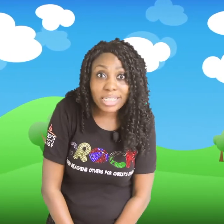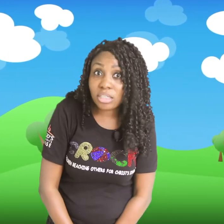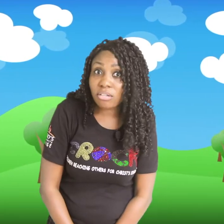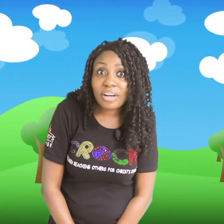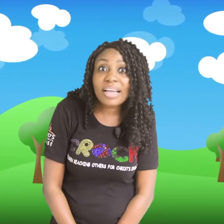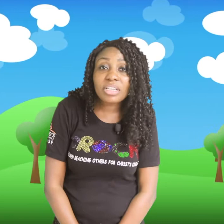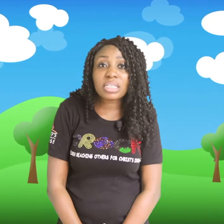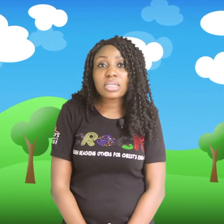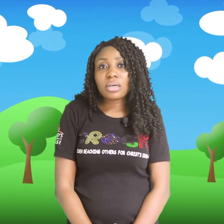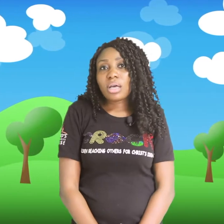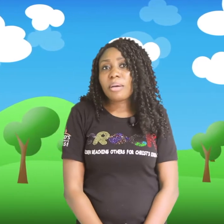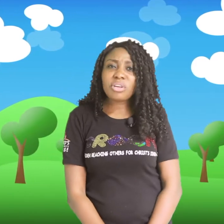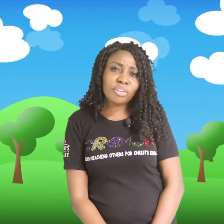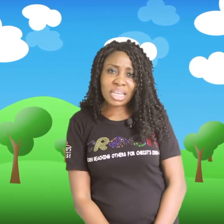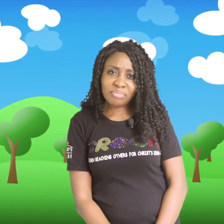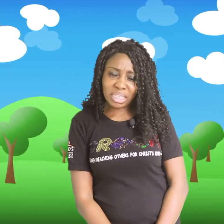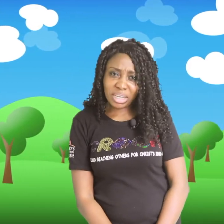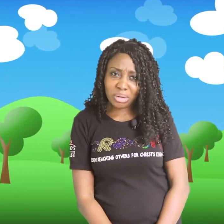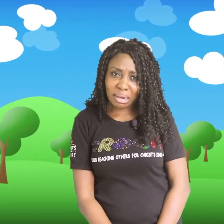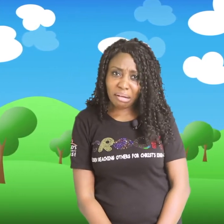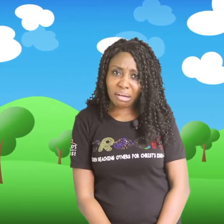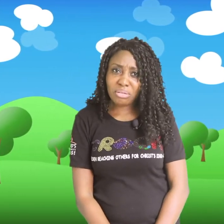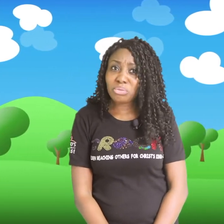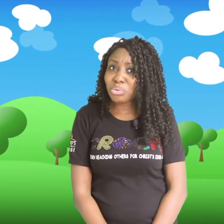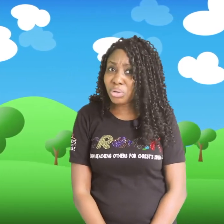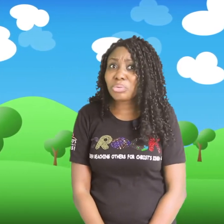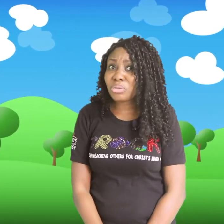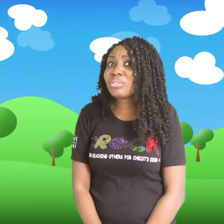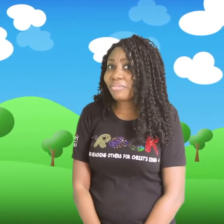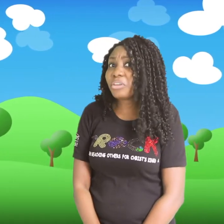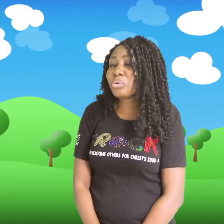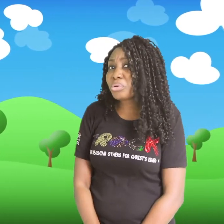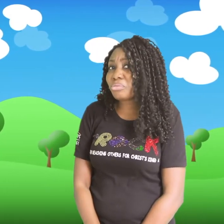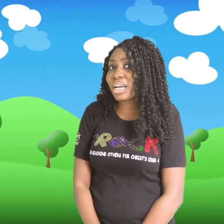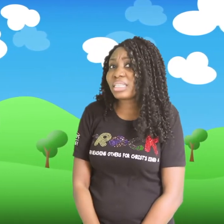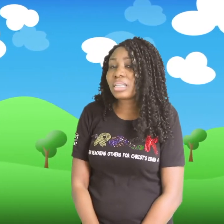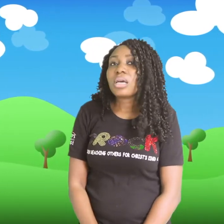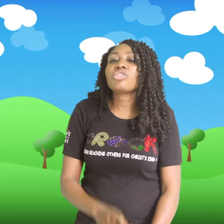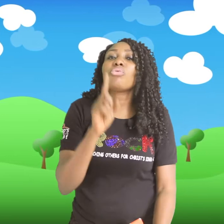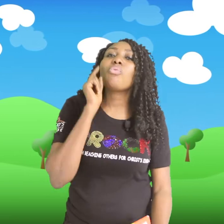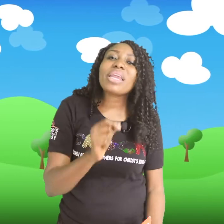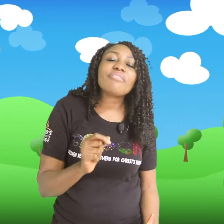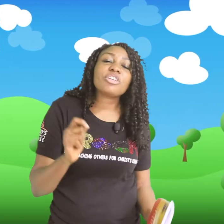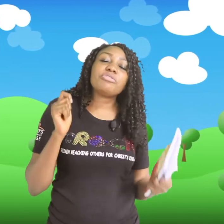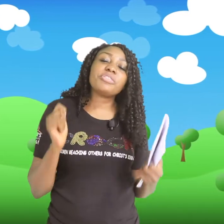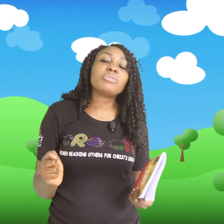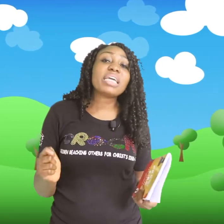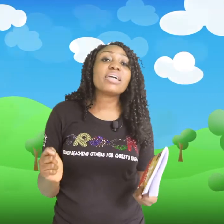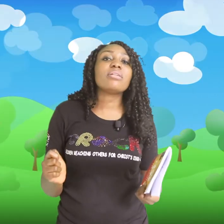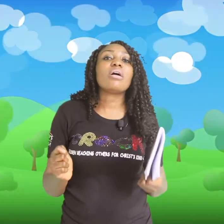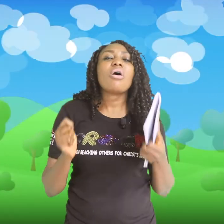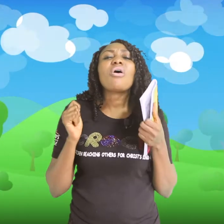Wow. And she survived it. How many of us have been ill like her? We know we don't feel good, right? So whenever you